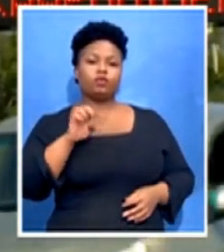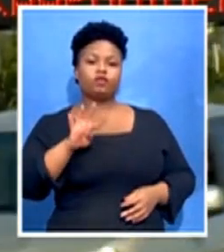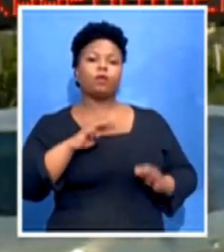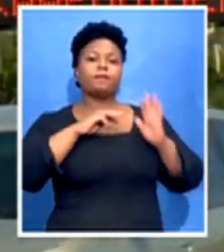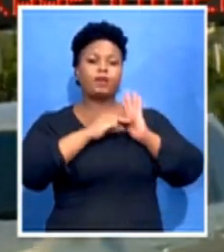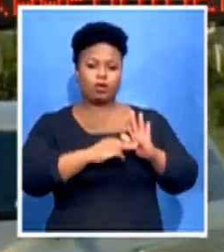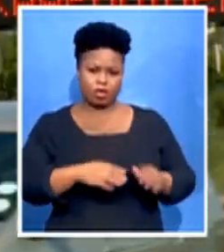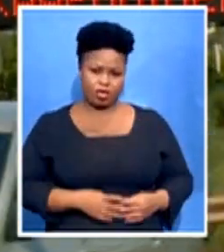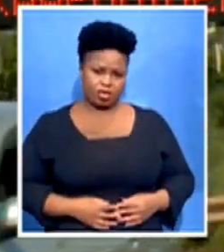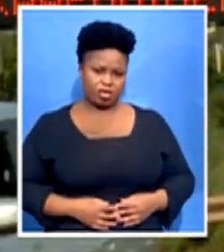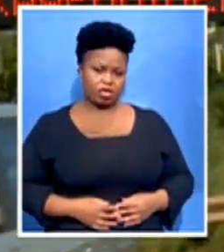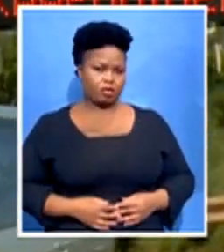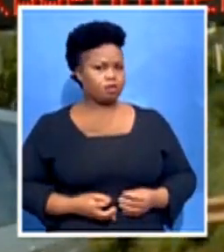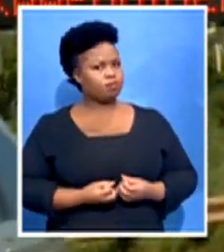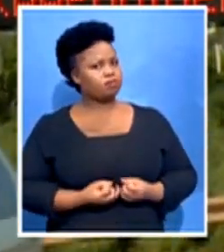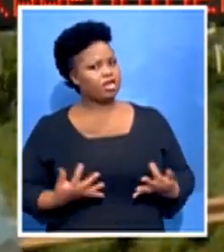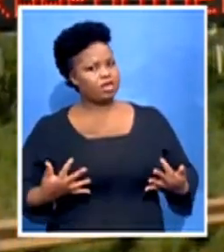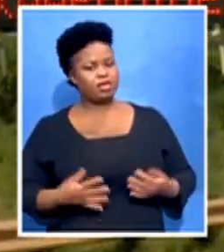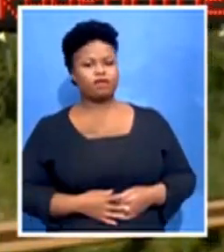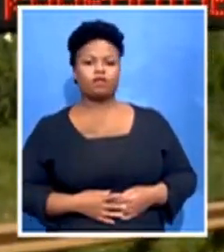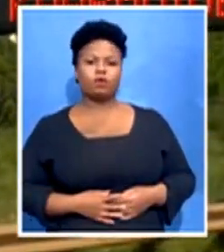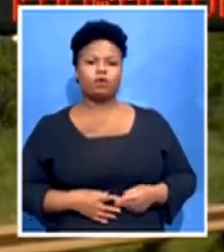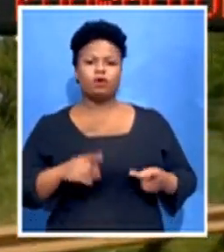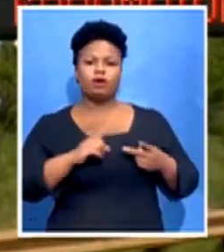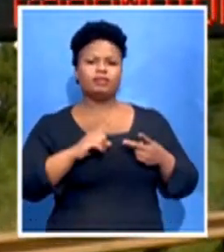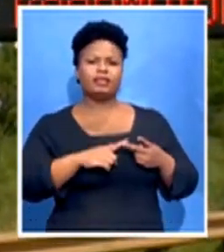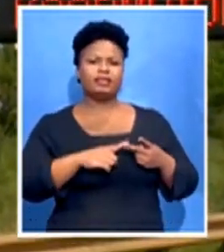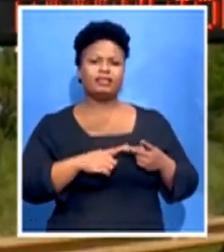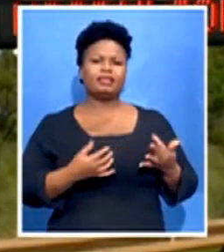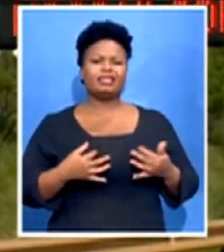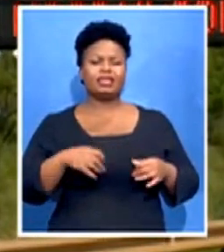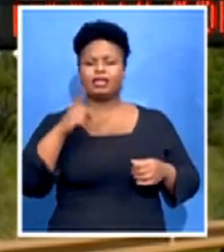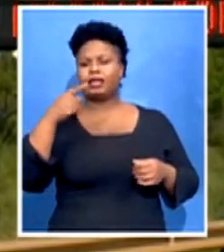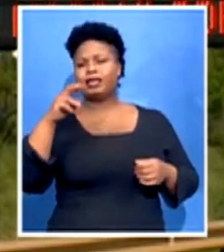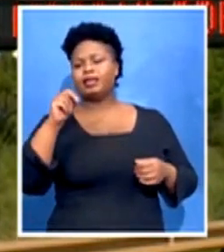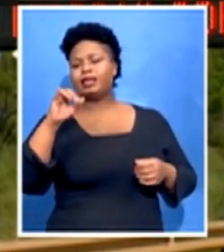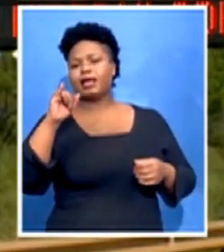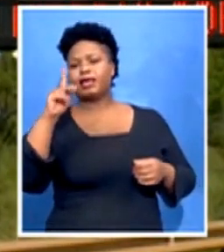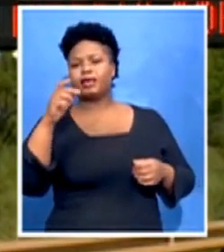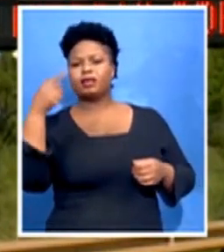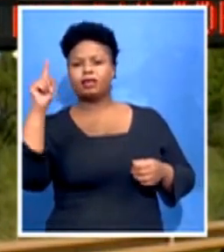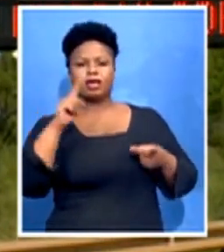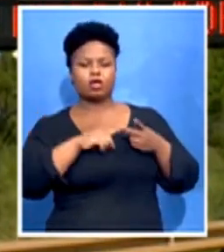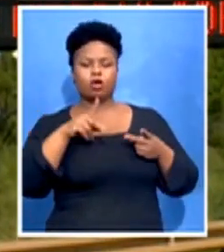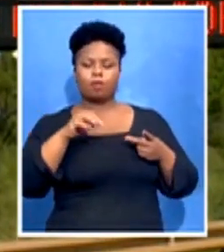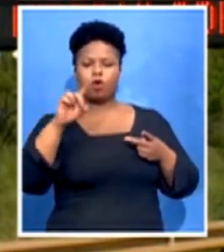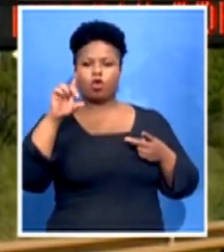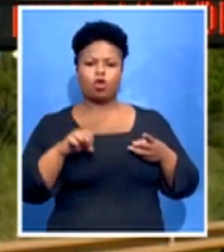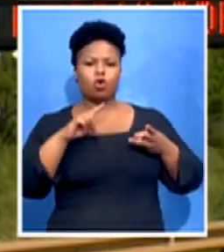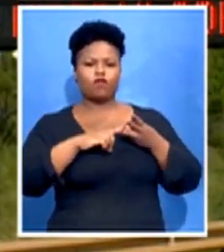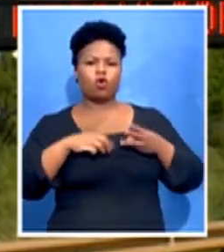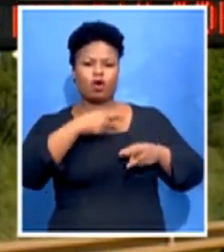brands, that Adidas, Polos, and Mercedes t-shirts, a lot of brands, and also